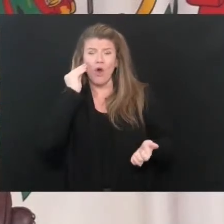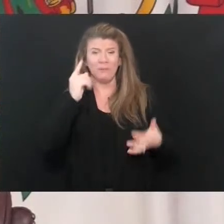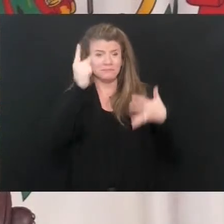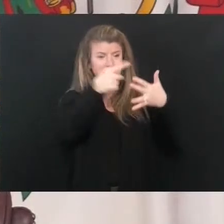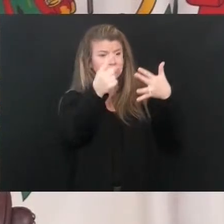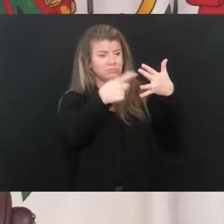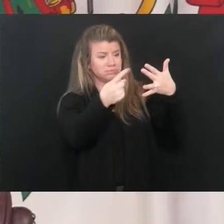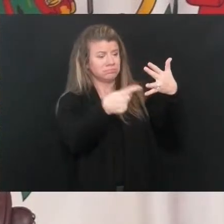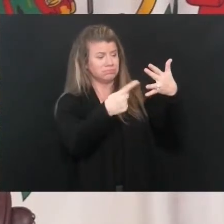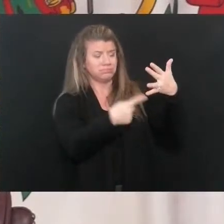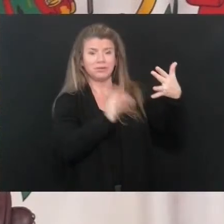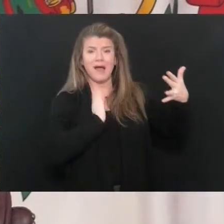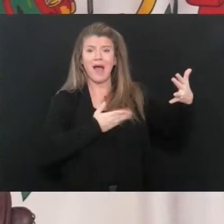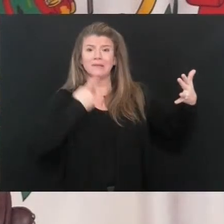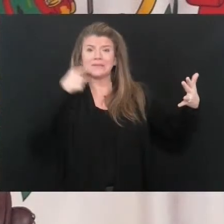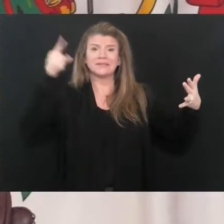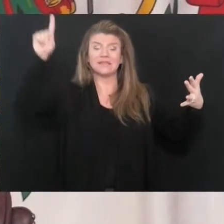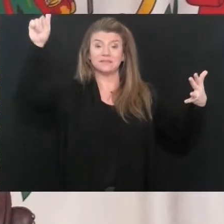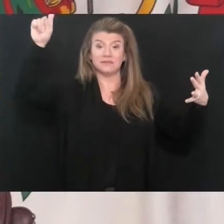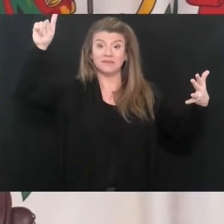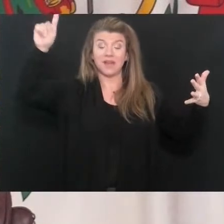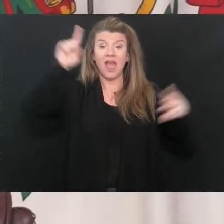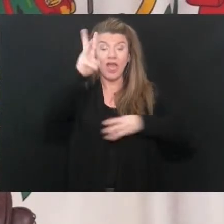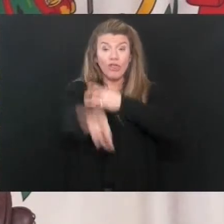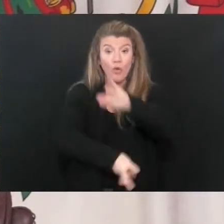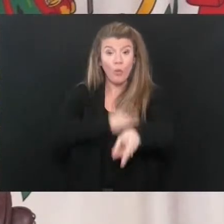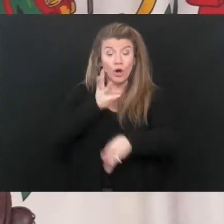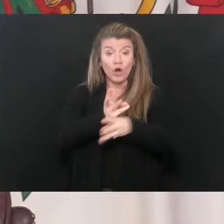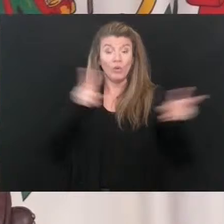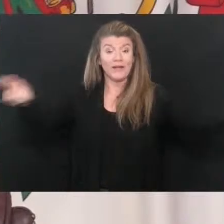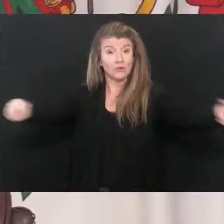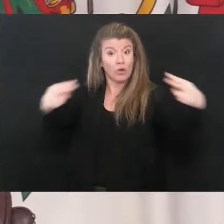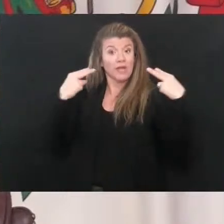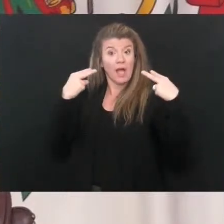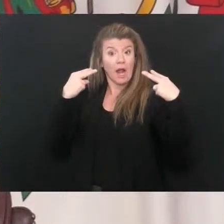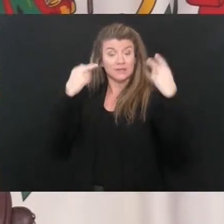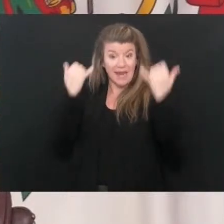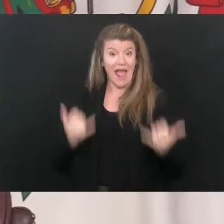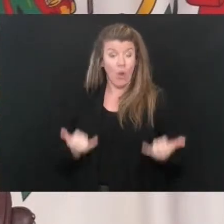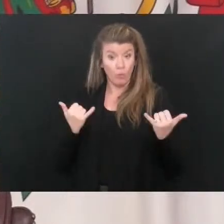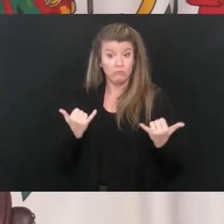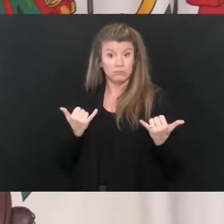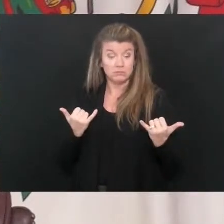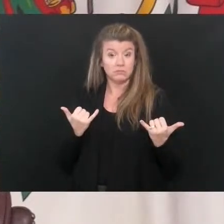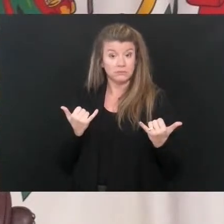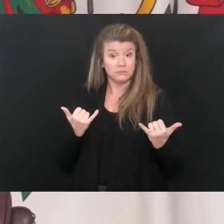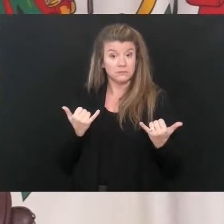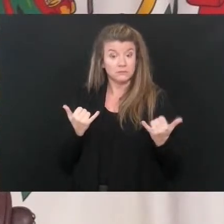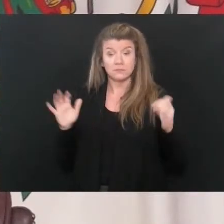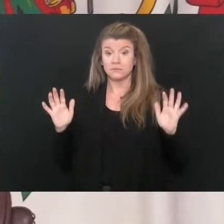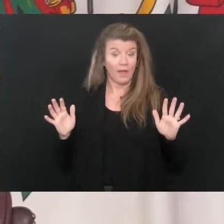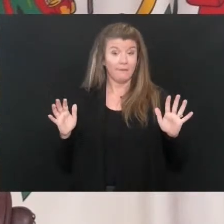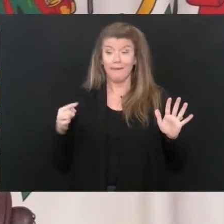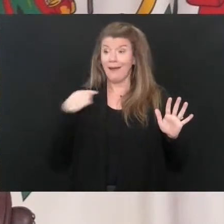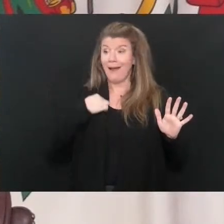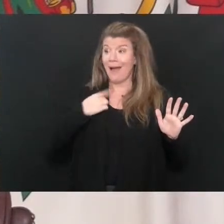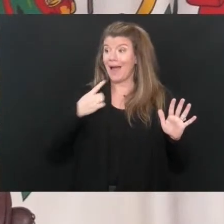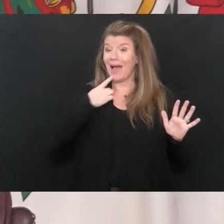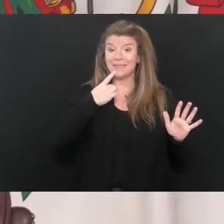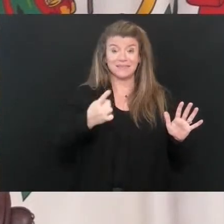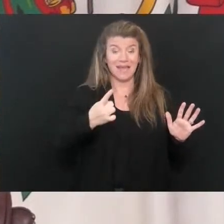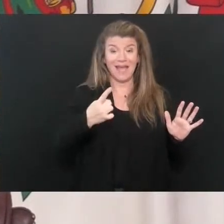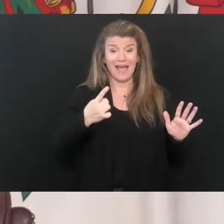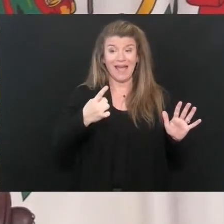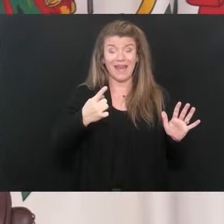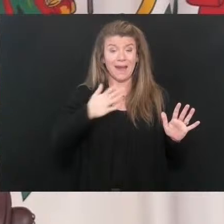done, the world is looking at West Virginia right now. I said right off the get-go